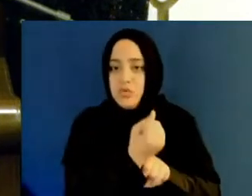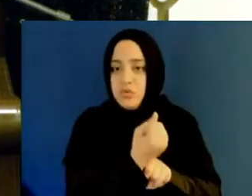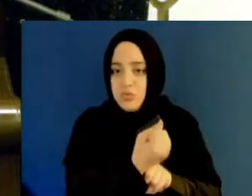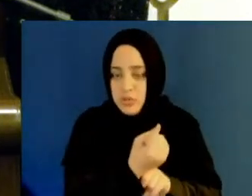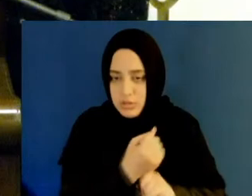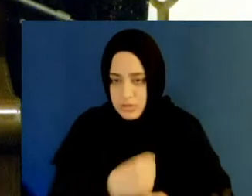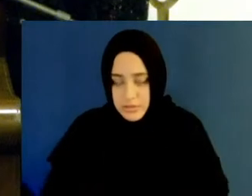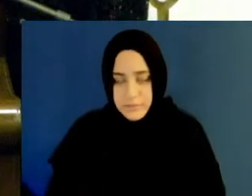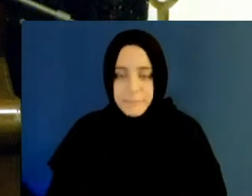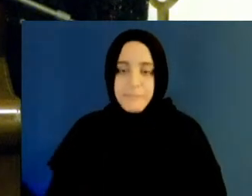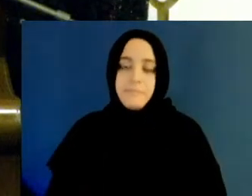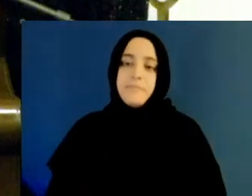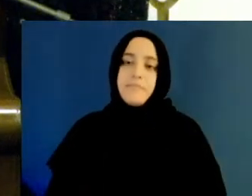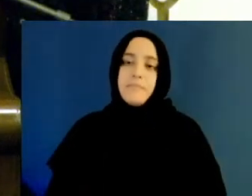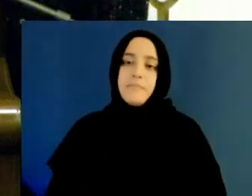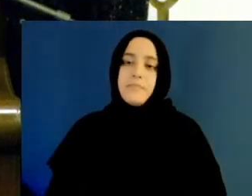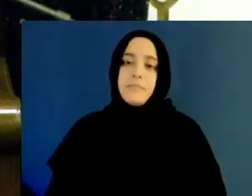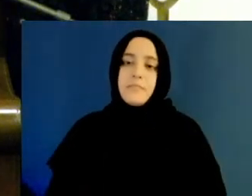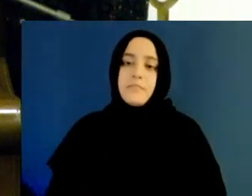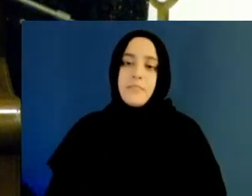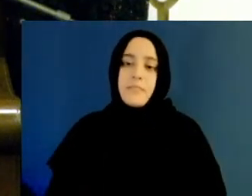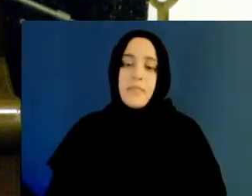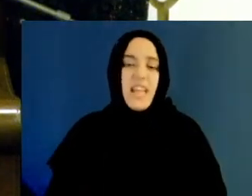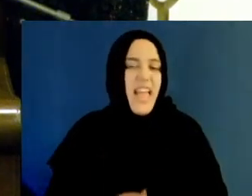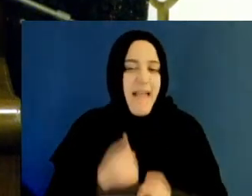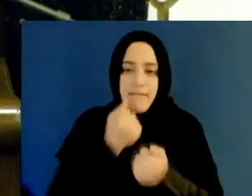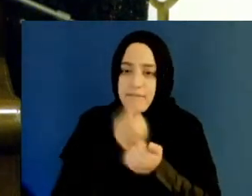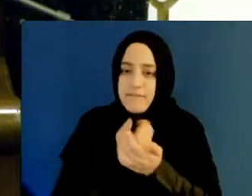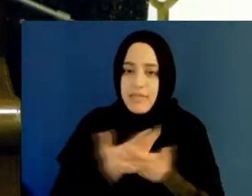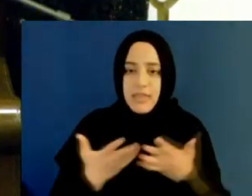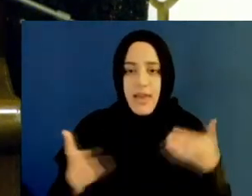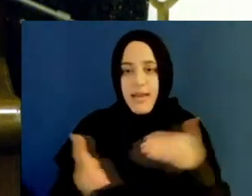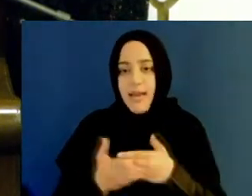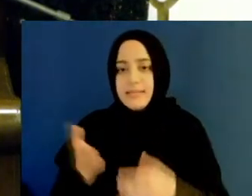Oh, everything is against him.